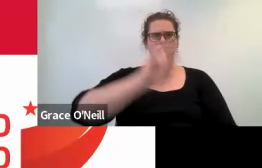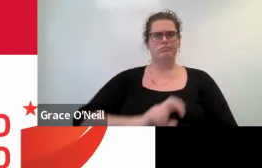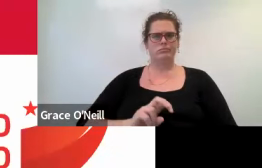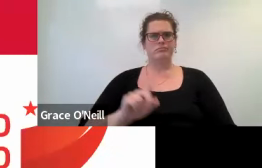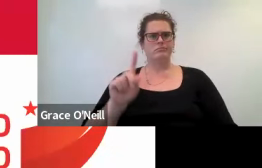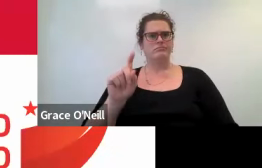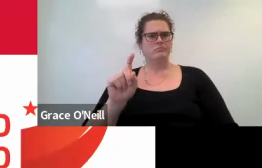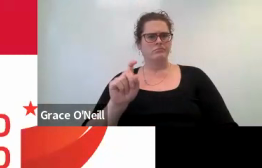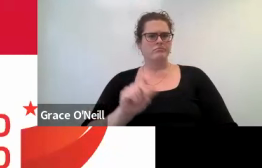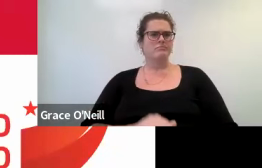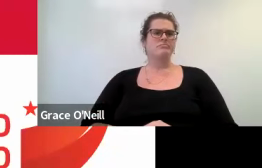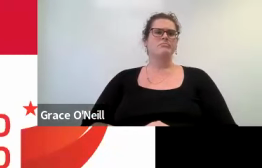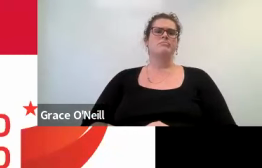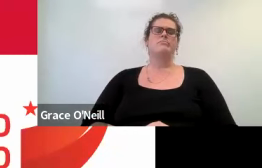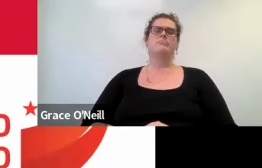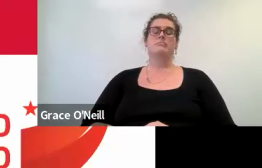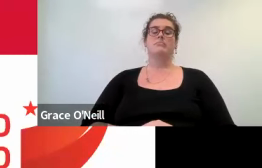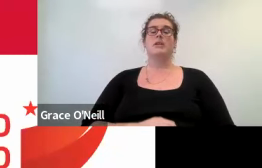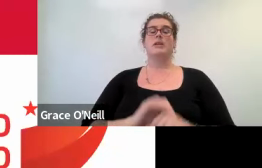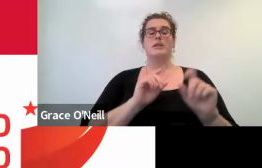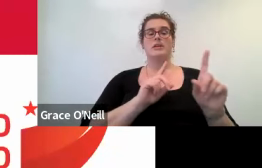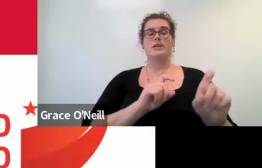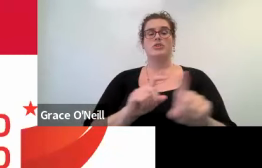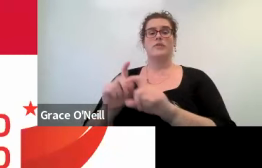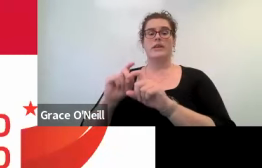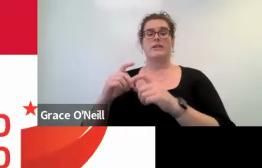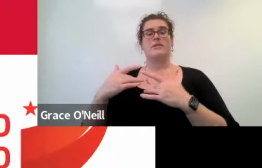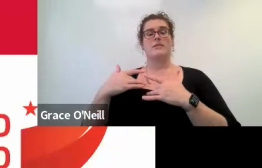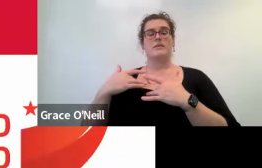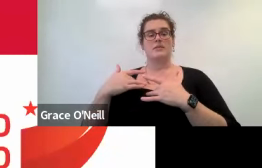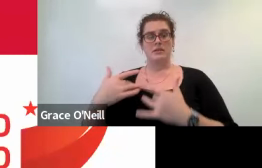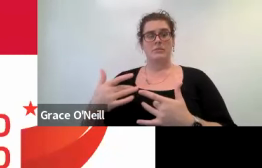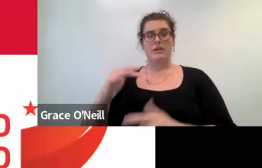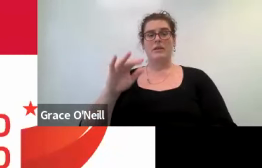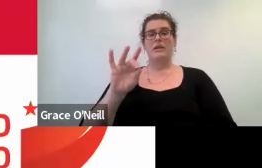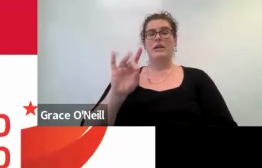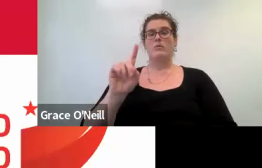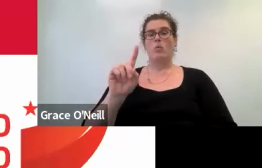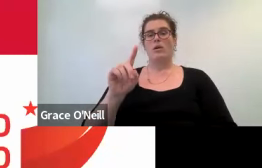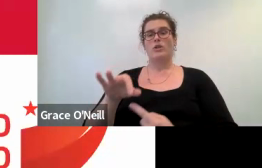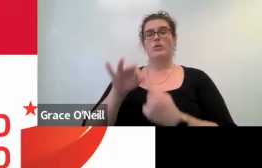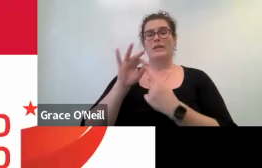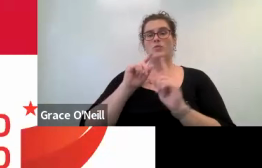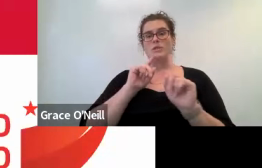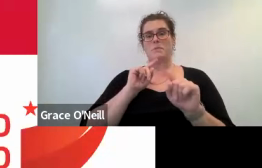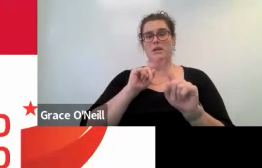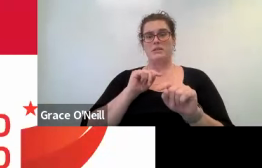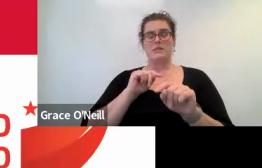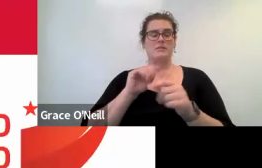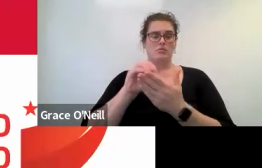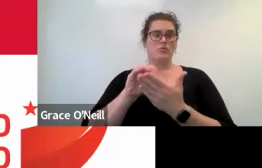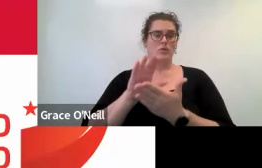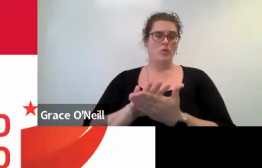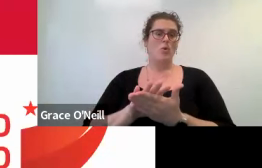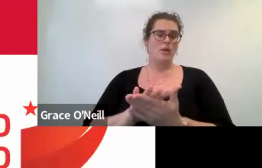and treatment? We surveyed the various methods of transportation that respondents typically used to get around prior to the pandemic.